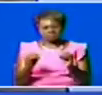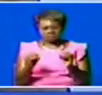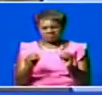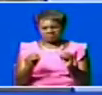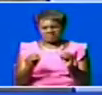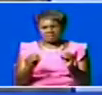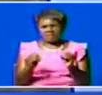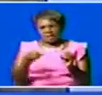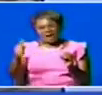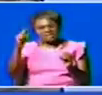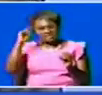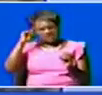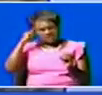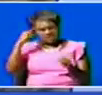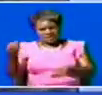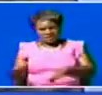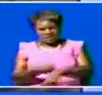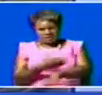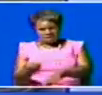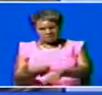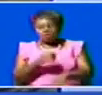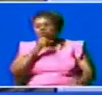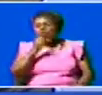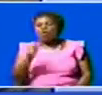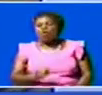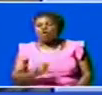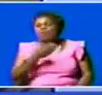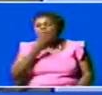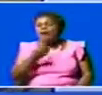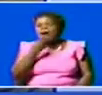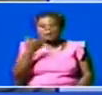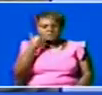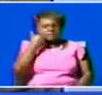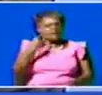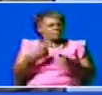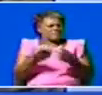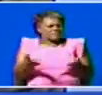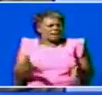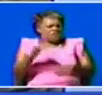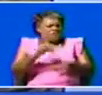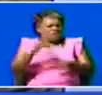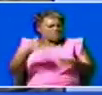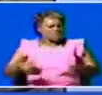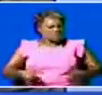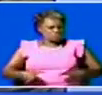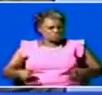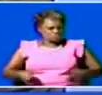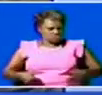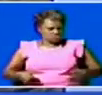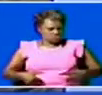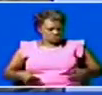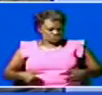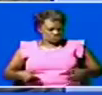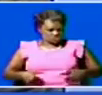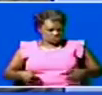that those who consider that, you know, initially cancer was considered as the old man's kind of disease, but it's also affecting the youth. Yes. Because the numbers are also